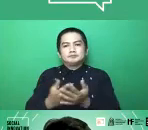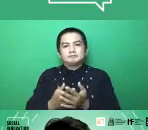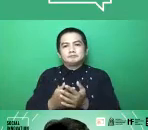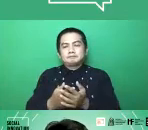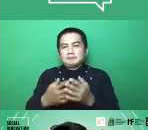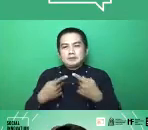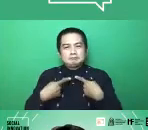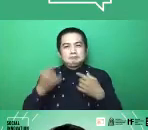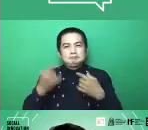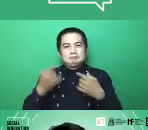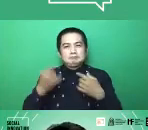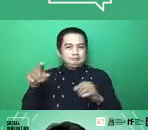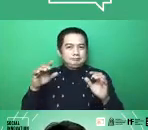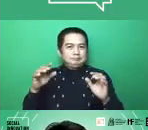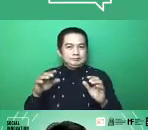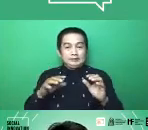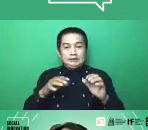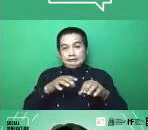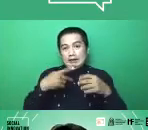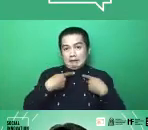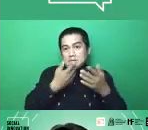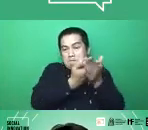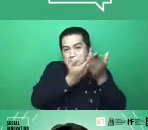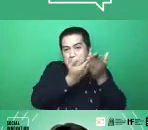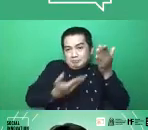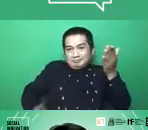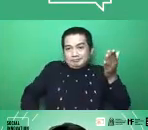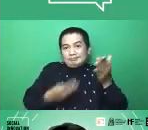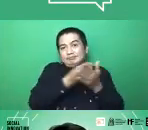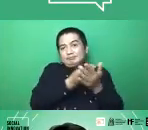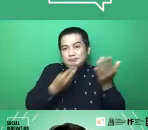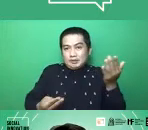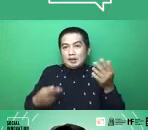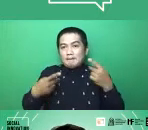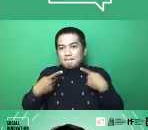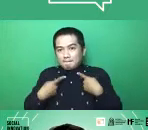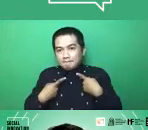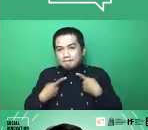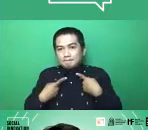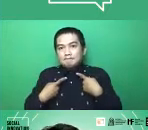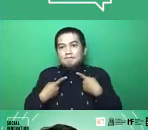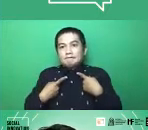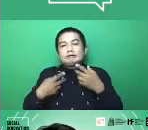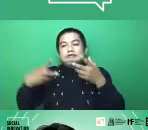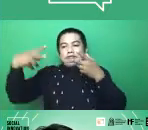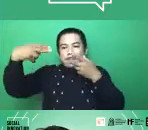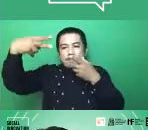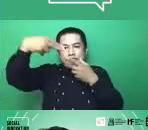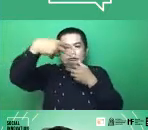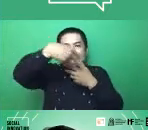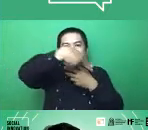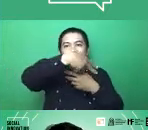like this. You have an existing material, right, like a block, and you will actually cut away